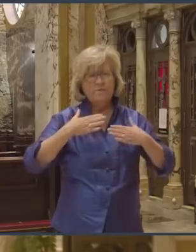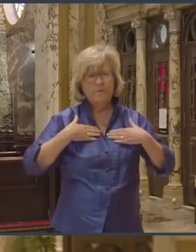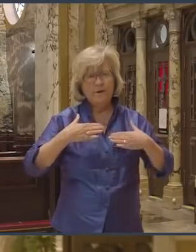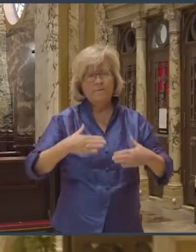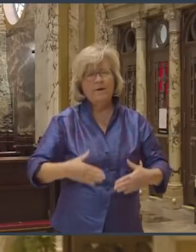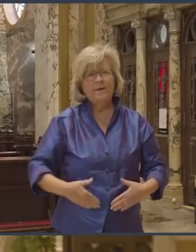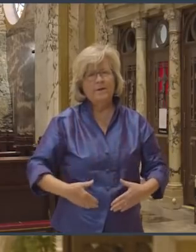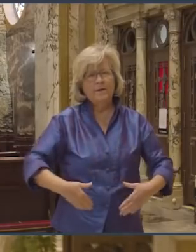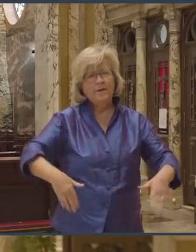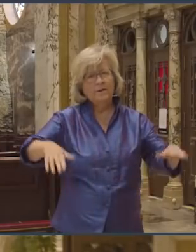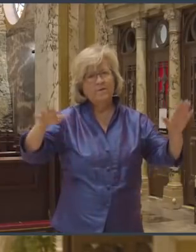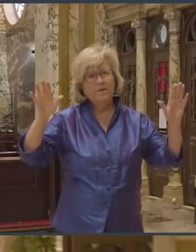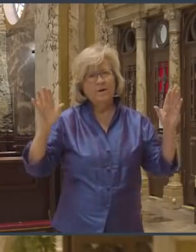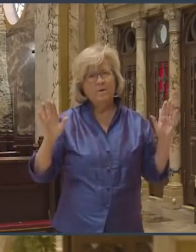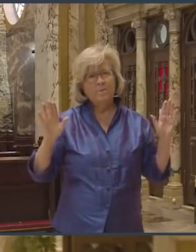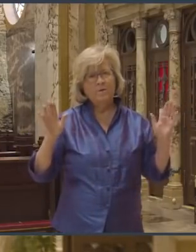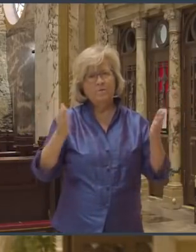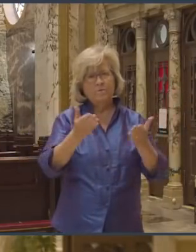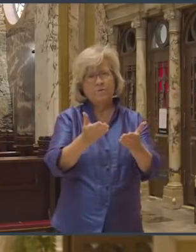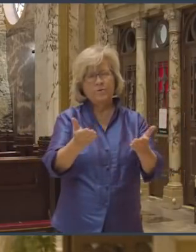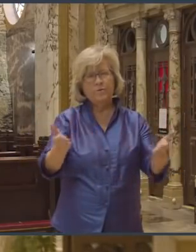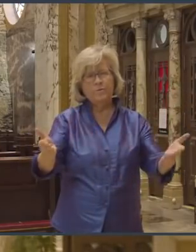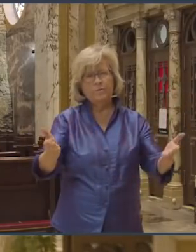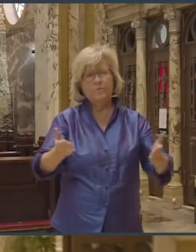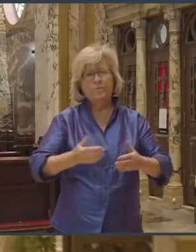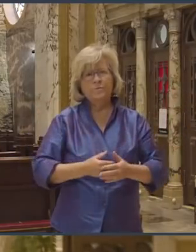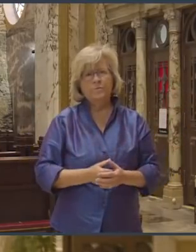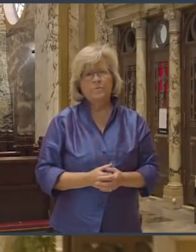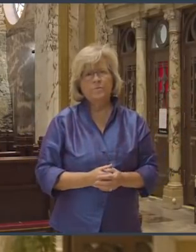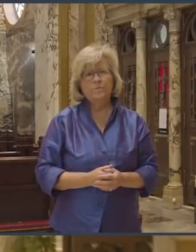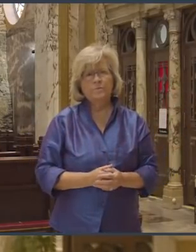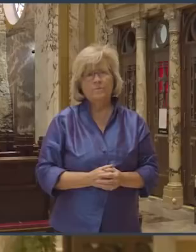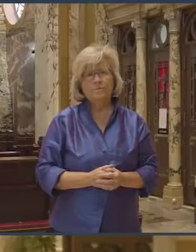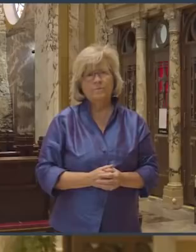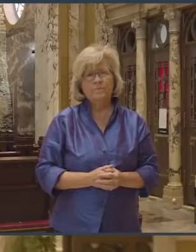body, which will be given up for you.